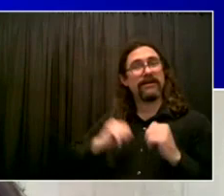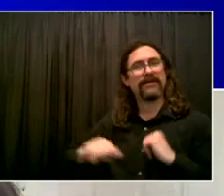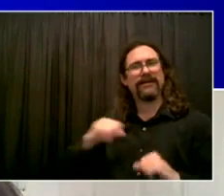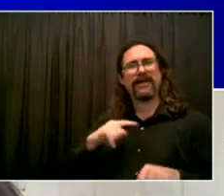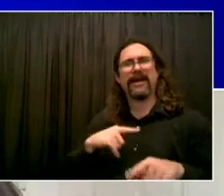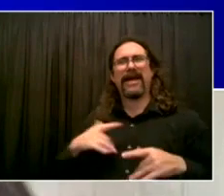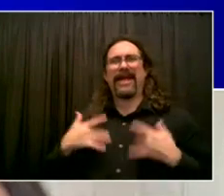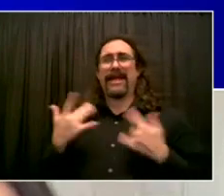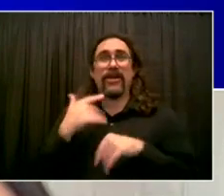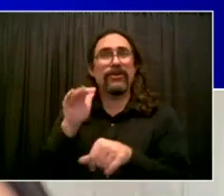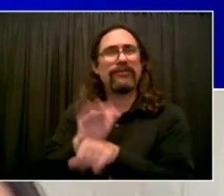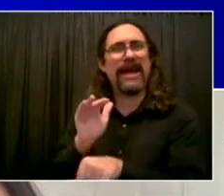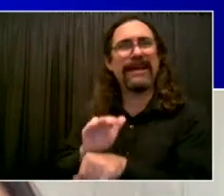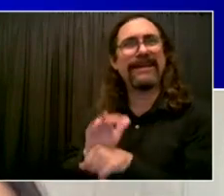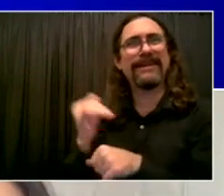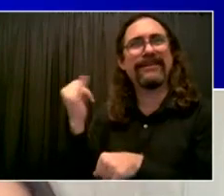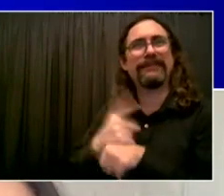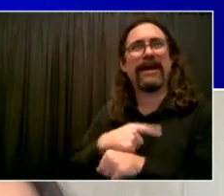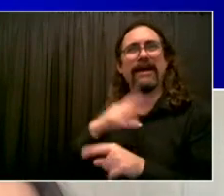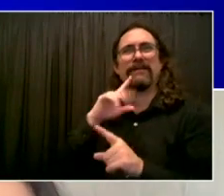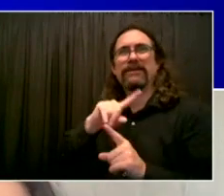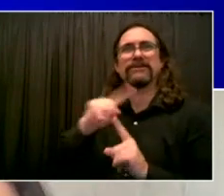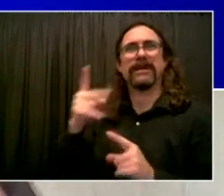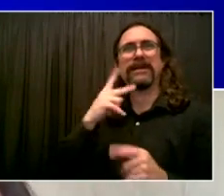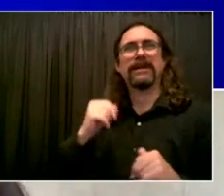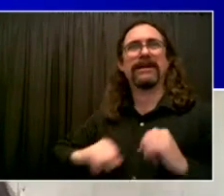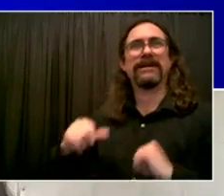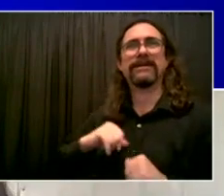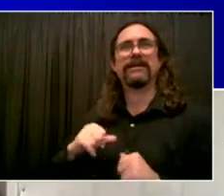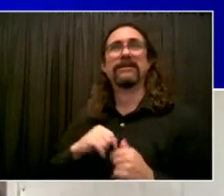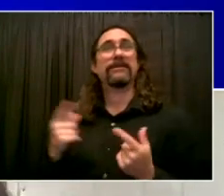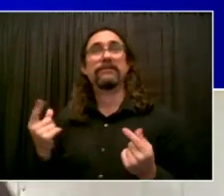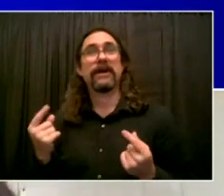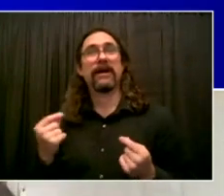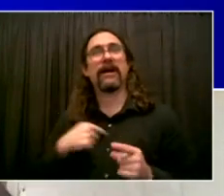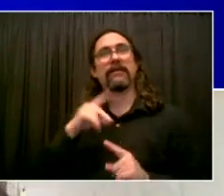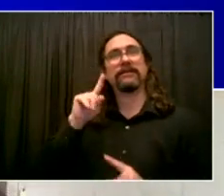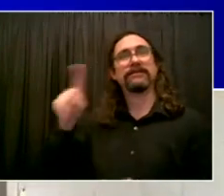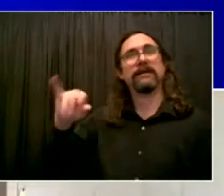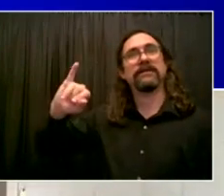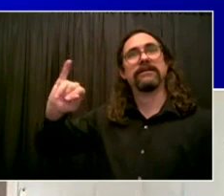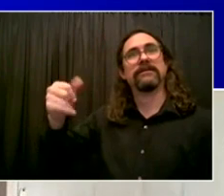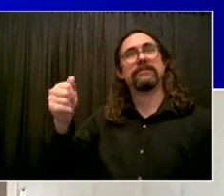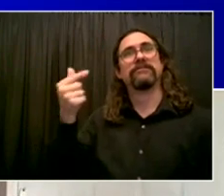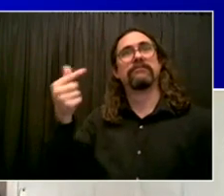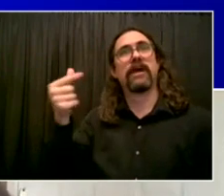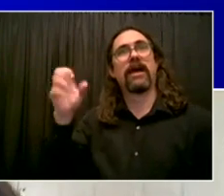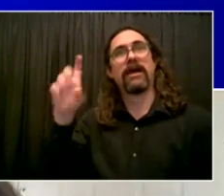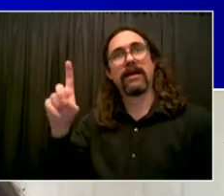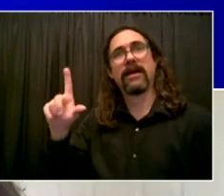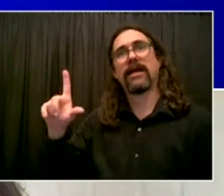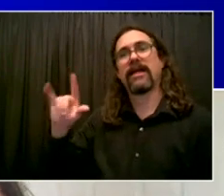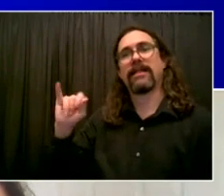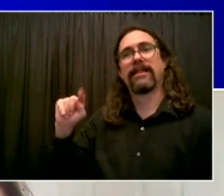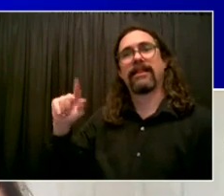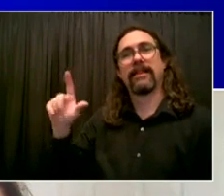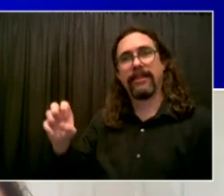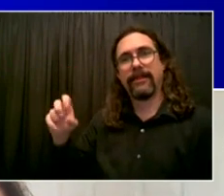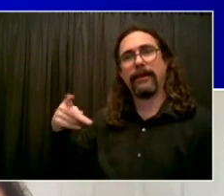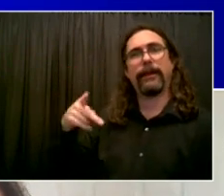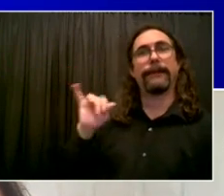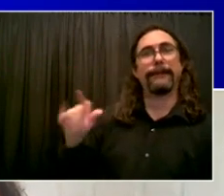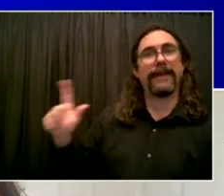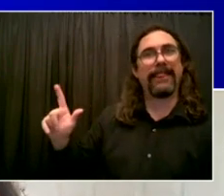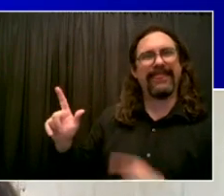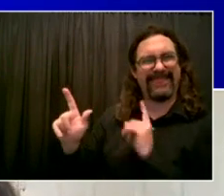So Thank you. Councilmember, you are acting on our recovery yourself, going out there, making